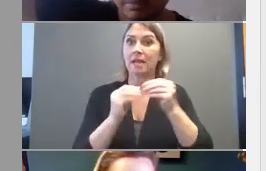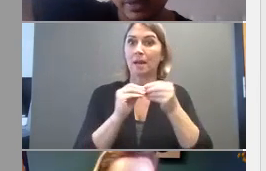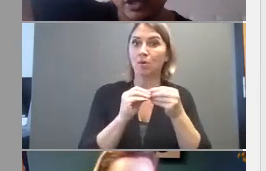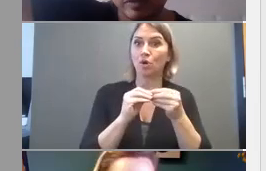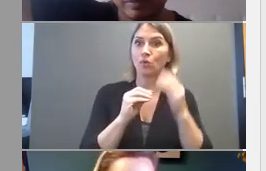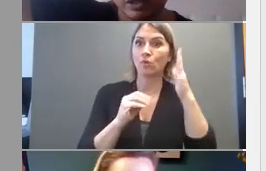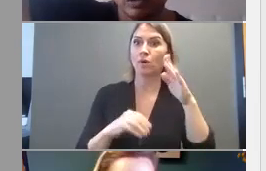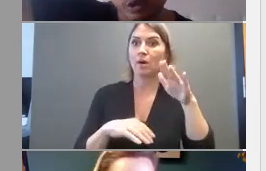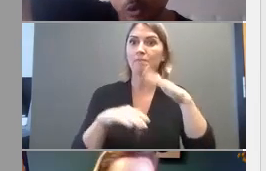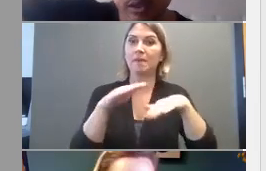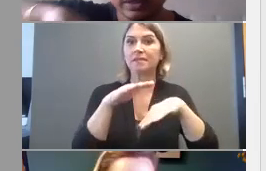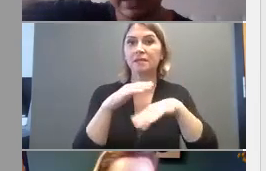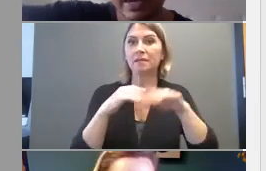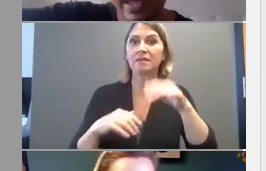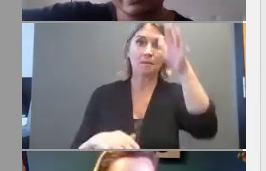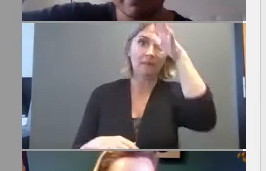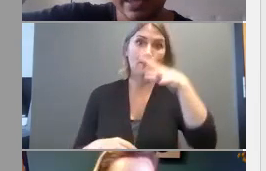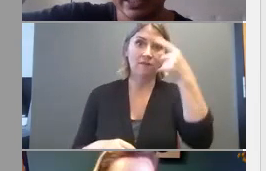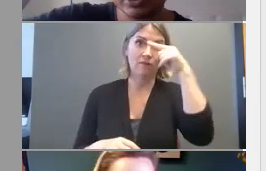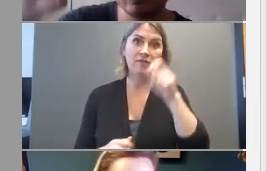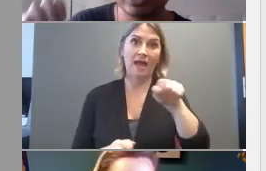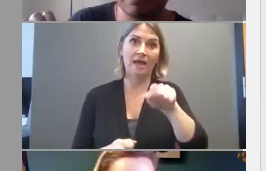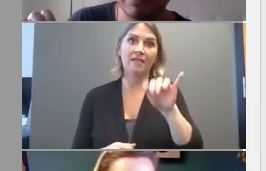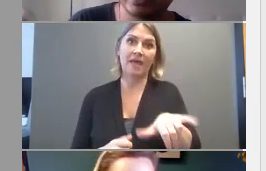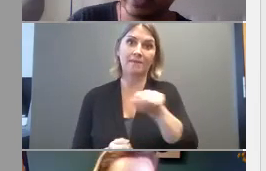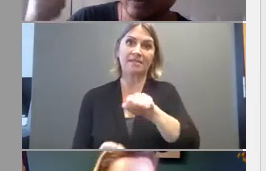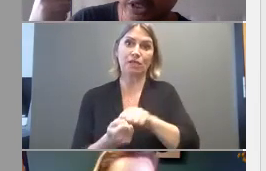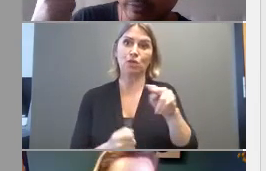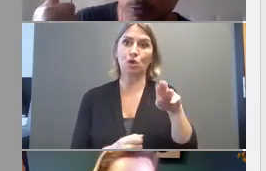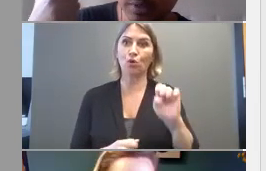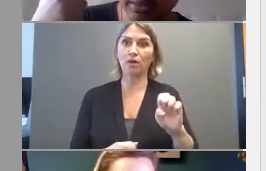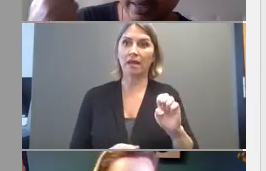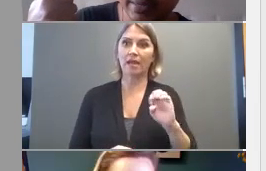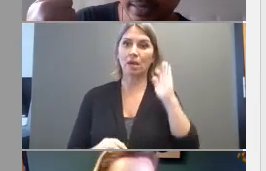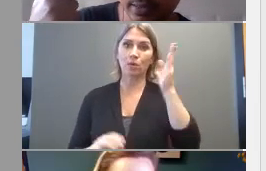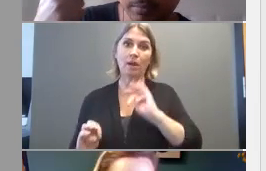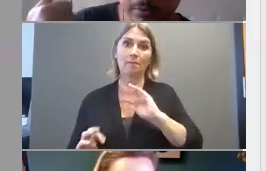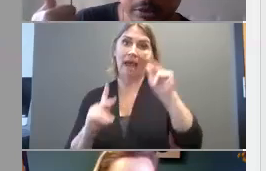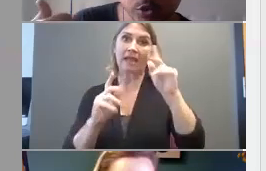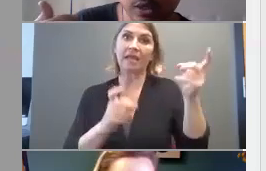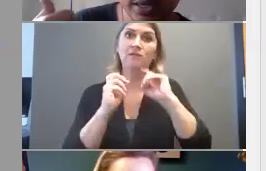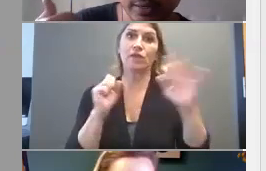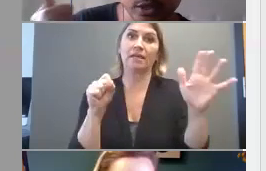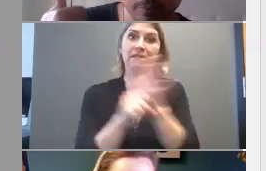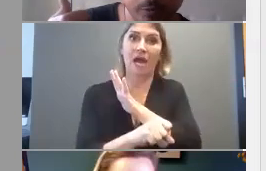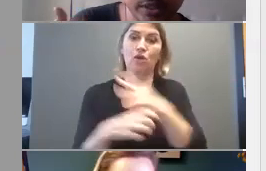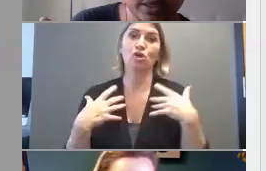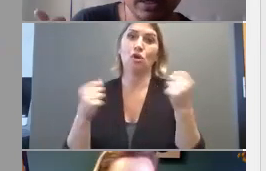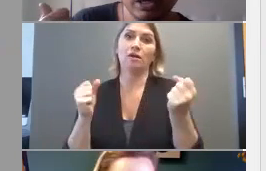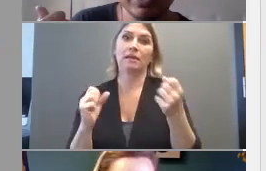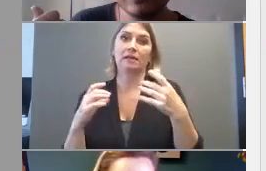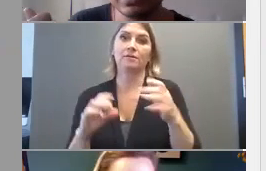basically be the parent of a particular node that has a backage that would come back, and that would give you the entire strongly connected